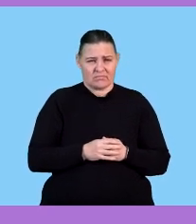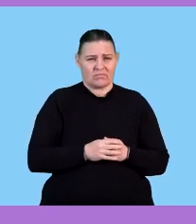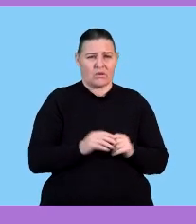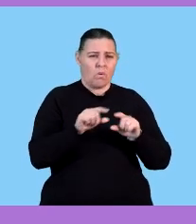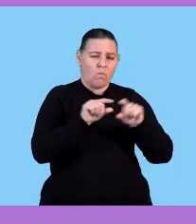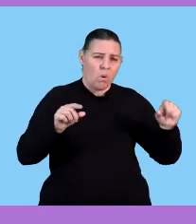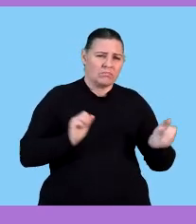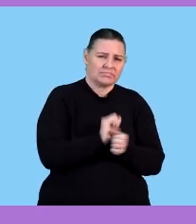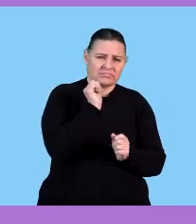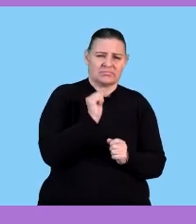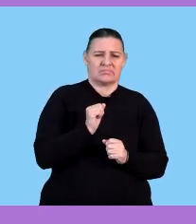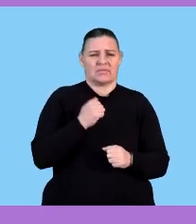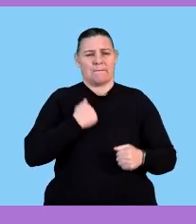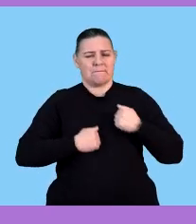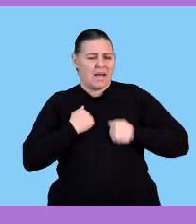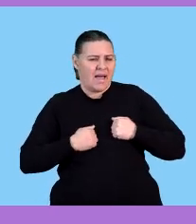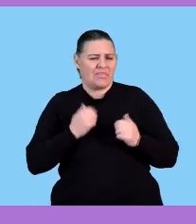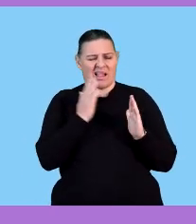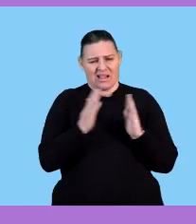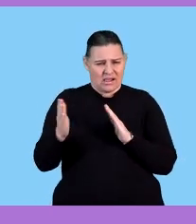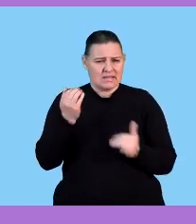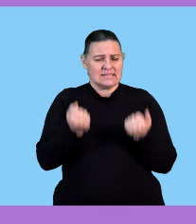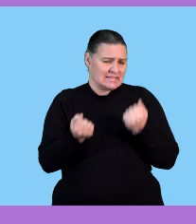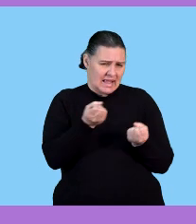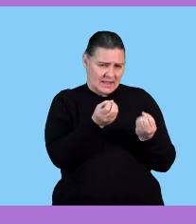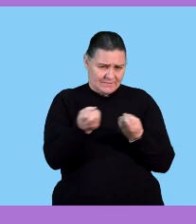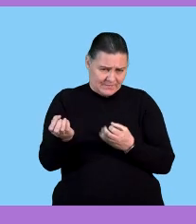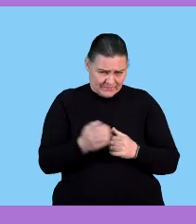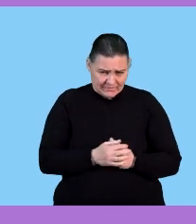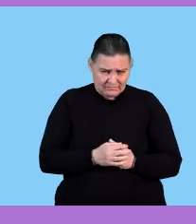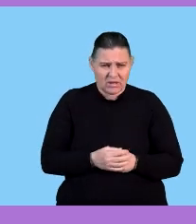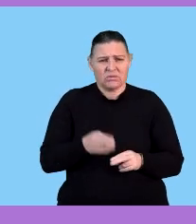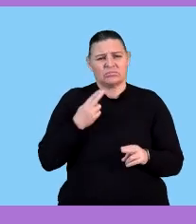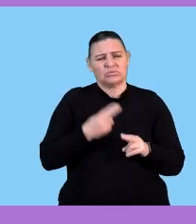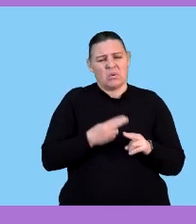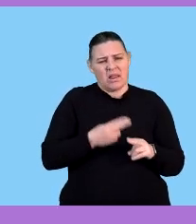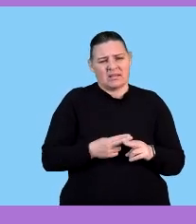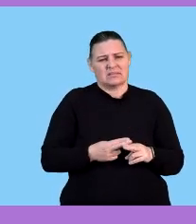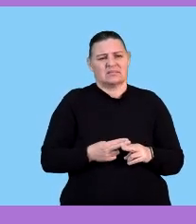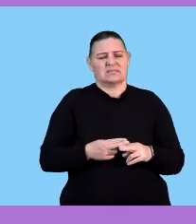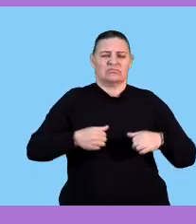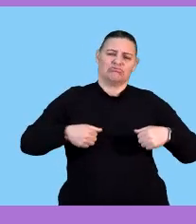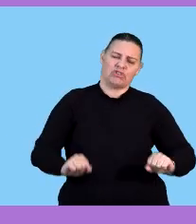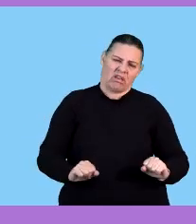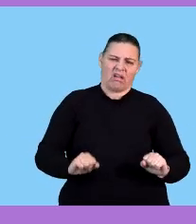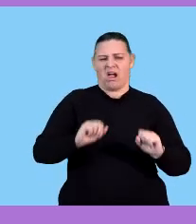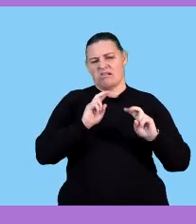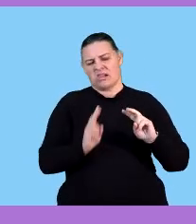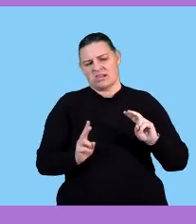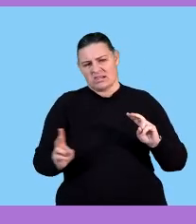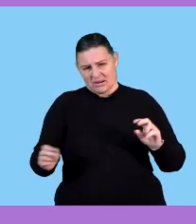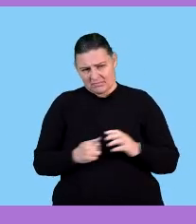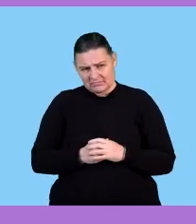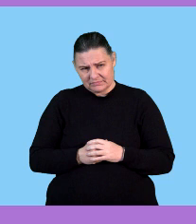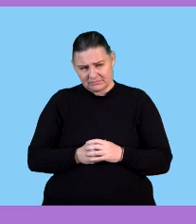Solid walls, baths, etc. You've got these type of scales that they give to you, all right? Toilets, armchairs, etc. These